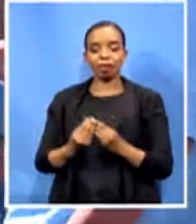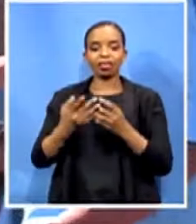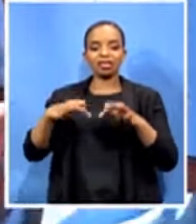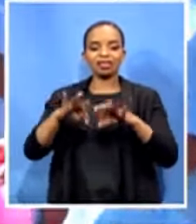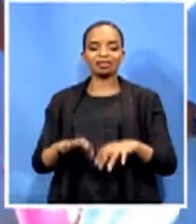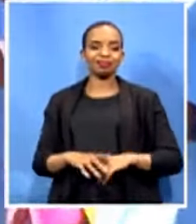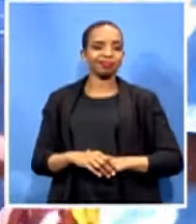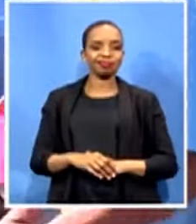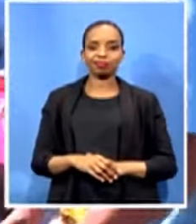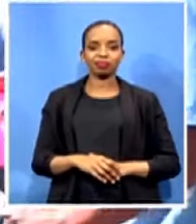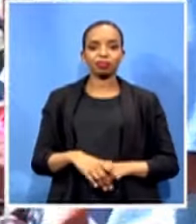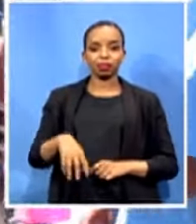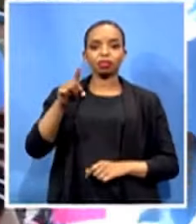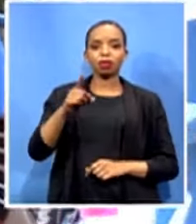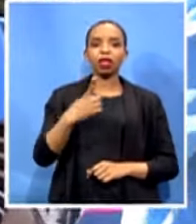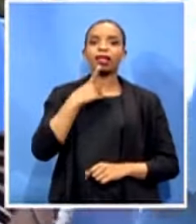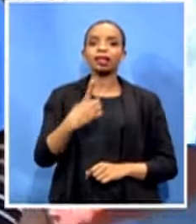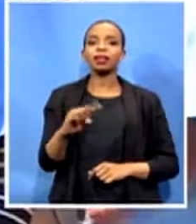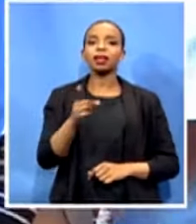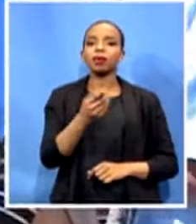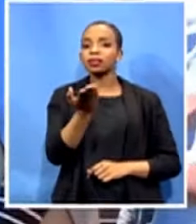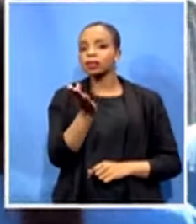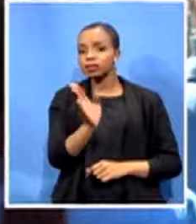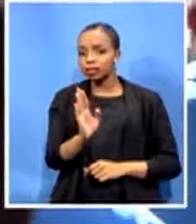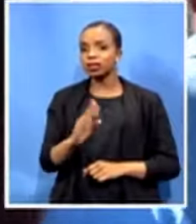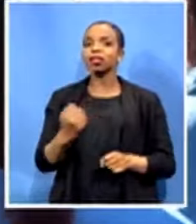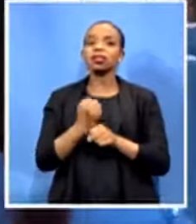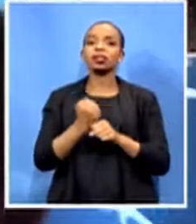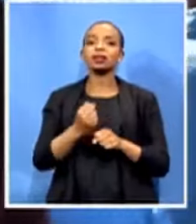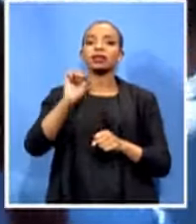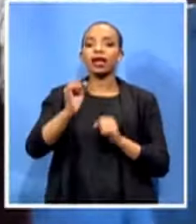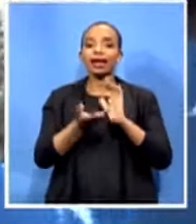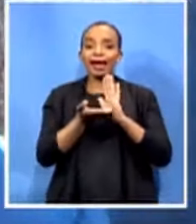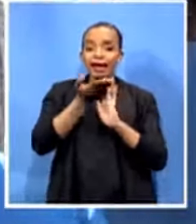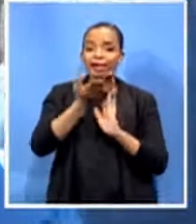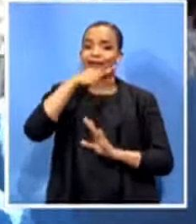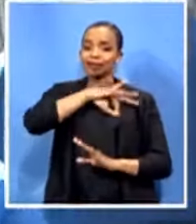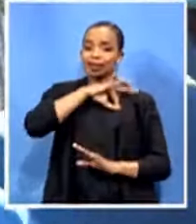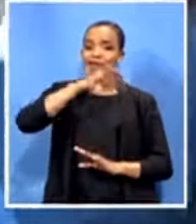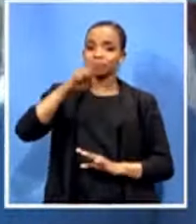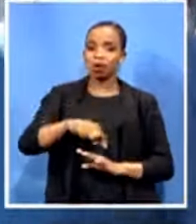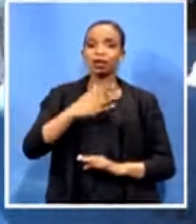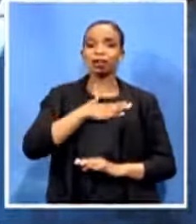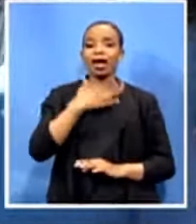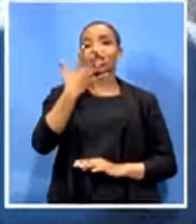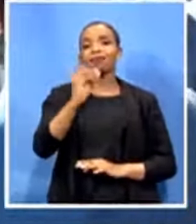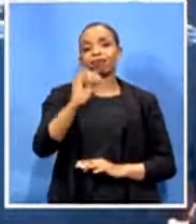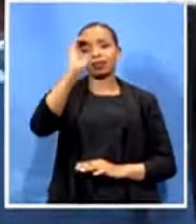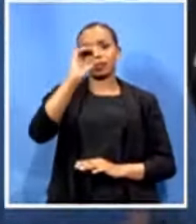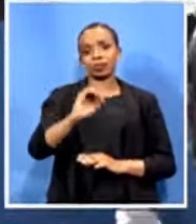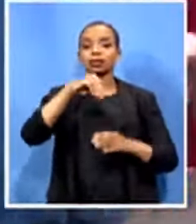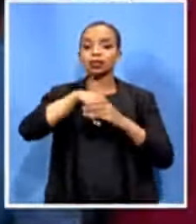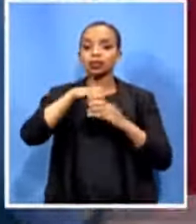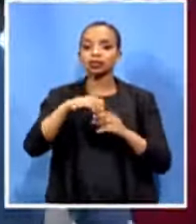workers, government responded by increasing their salaries by 50% and included a COVID-19 allowance of